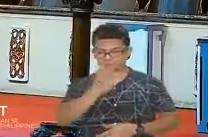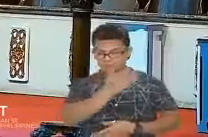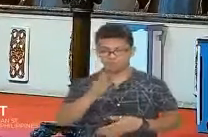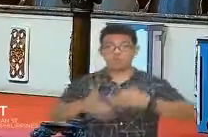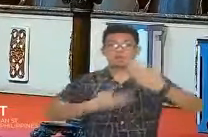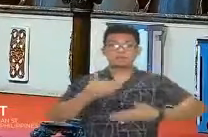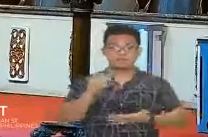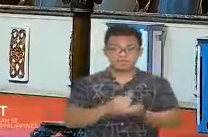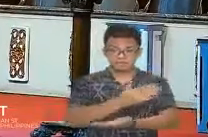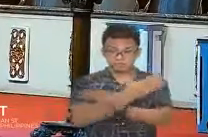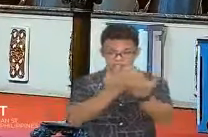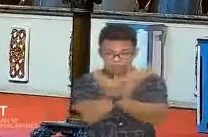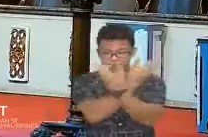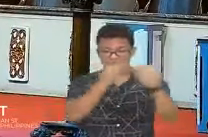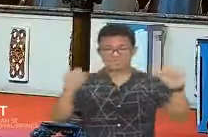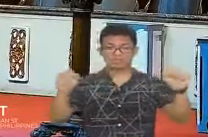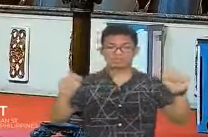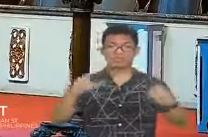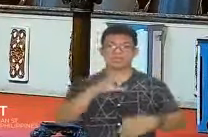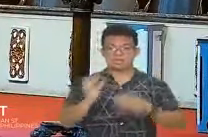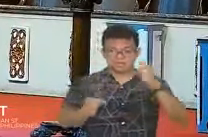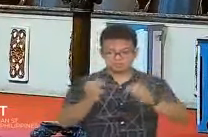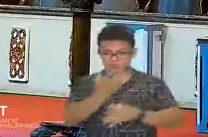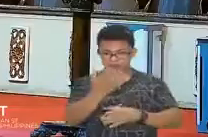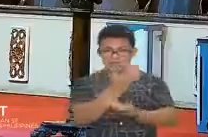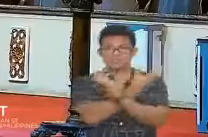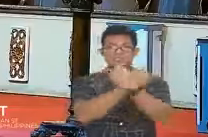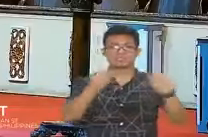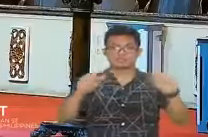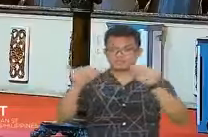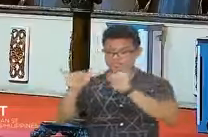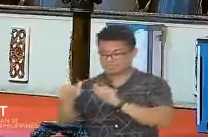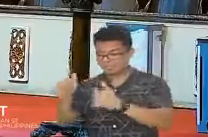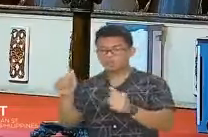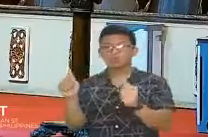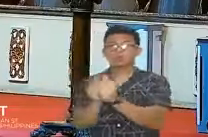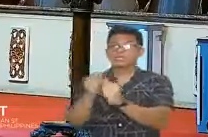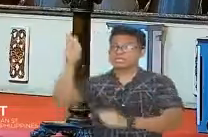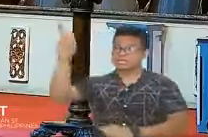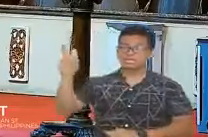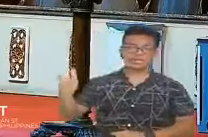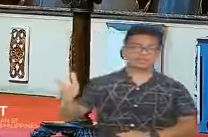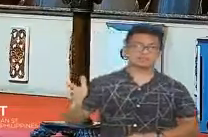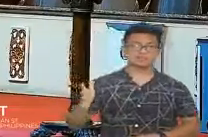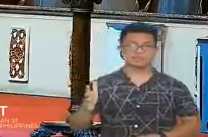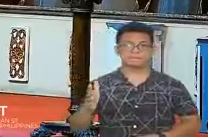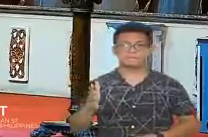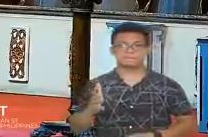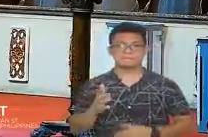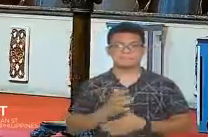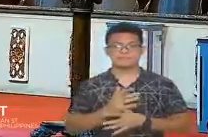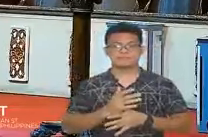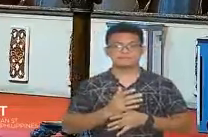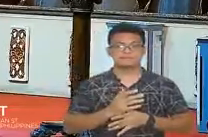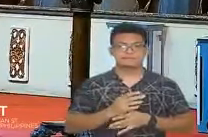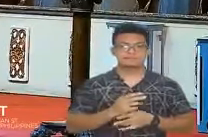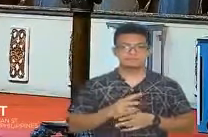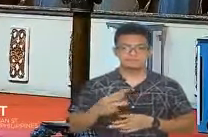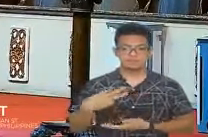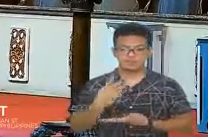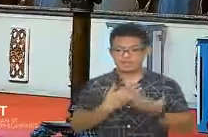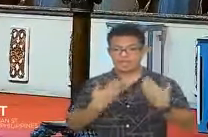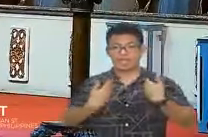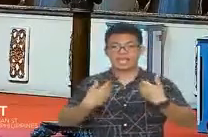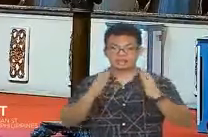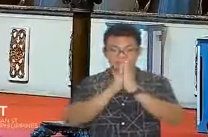Are you happy you're saved? Then, if you are saved, stay with God.